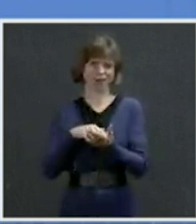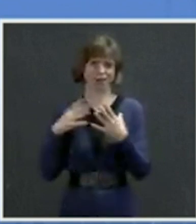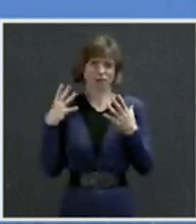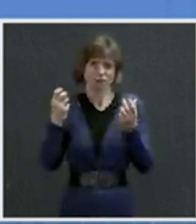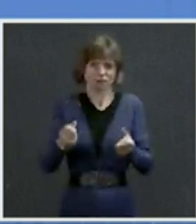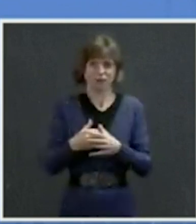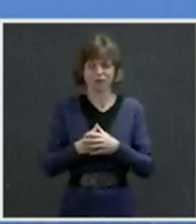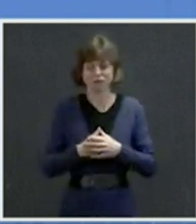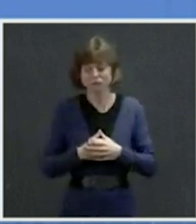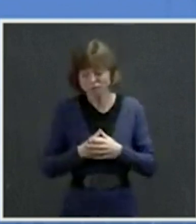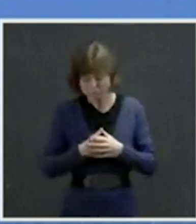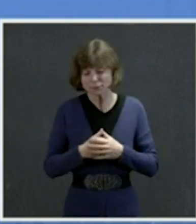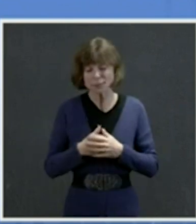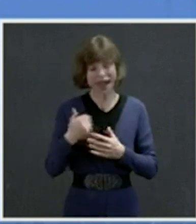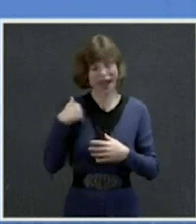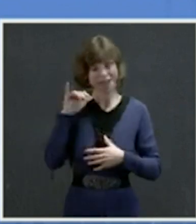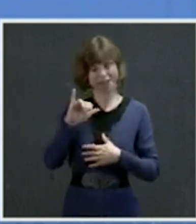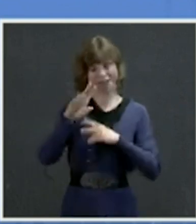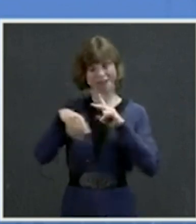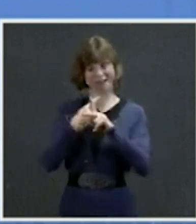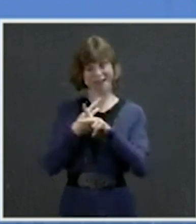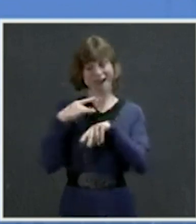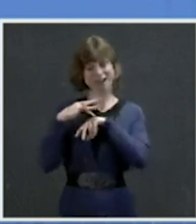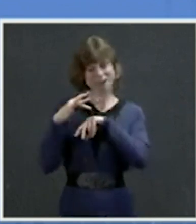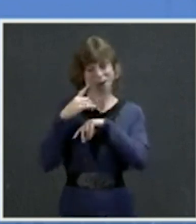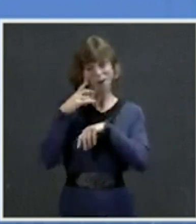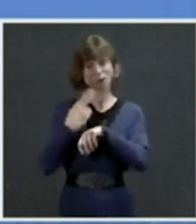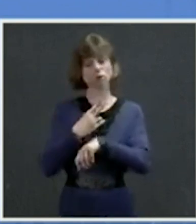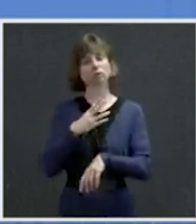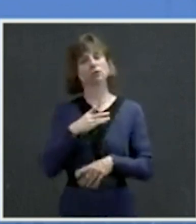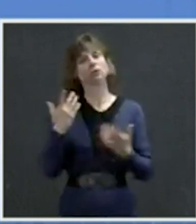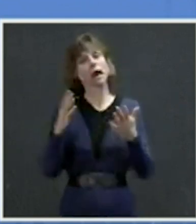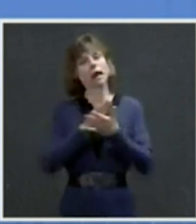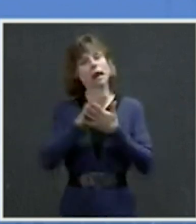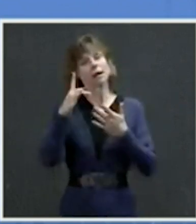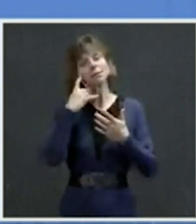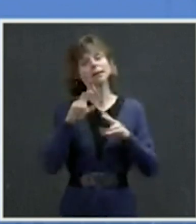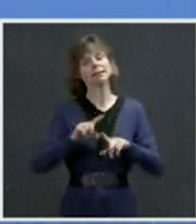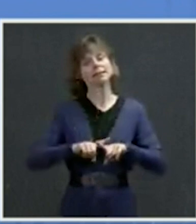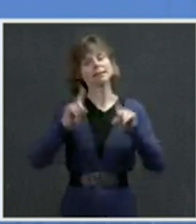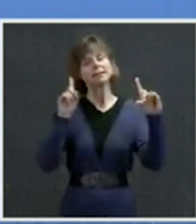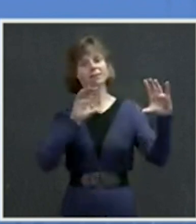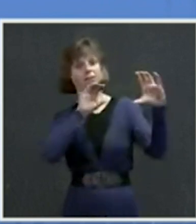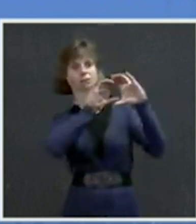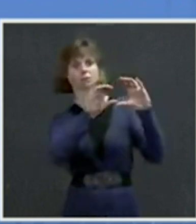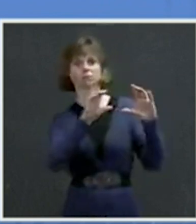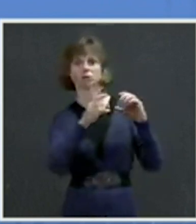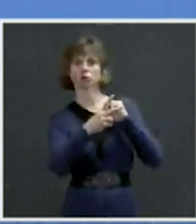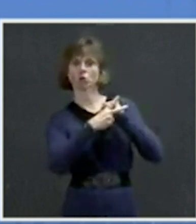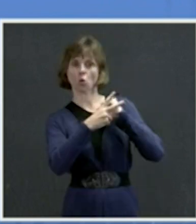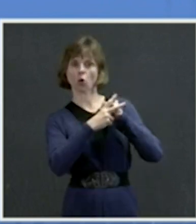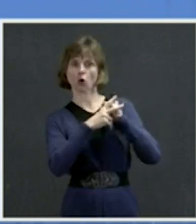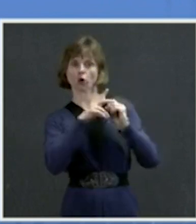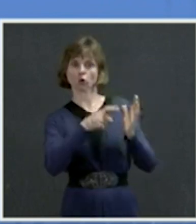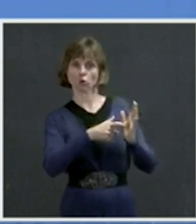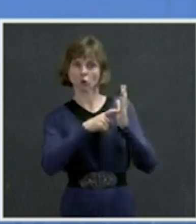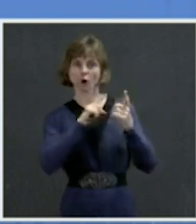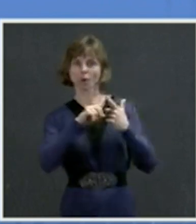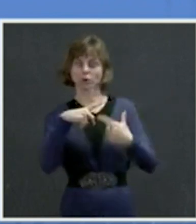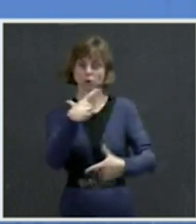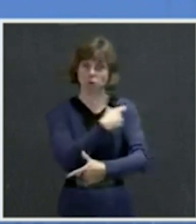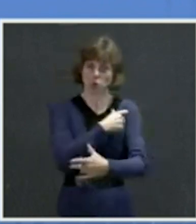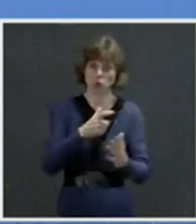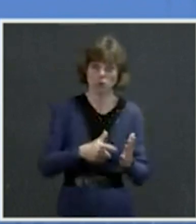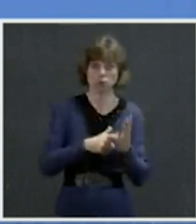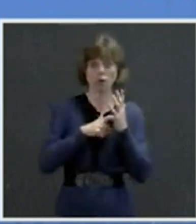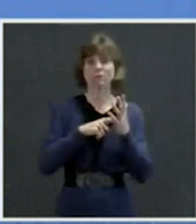use, know, ones that have different storage requirements, different handling requirements, different dosing recommendations, that will bring more options